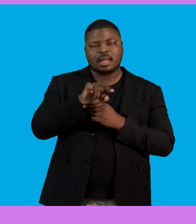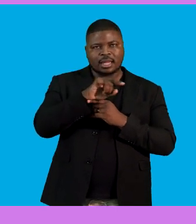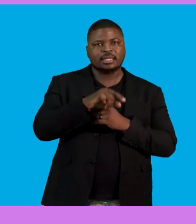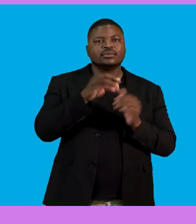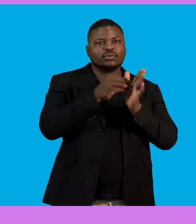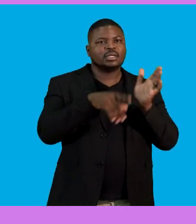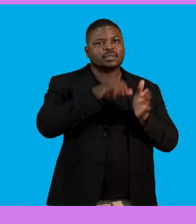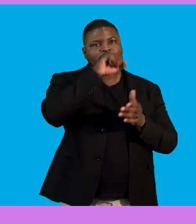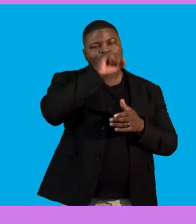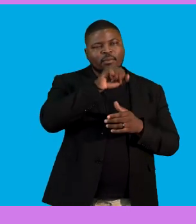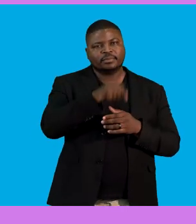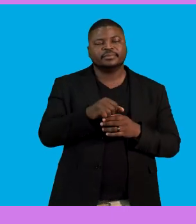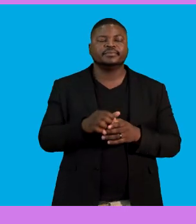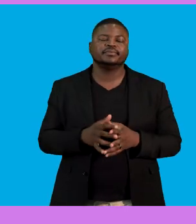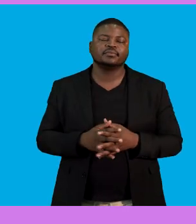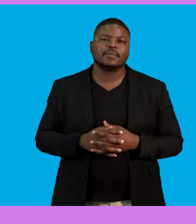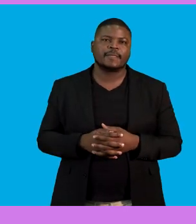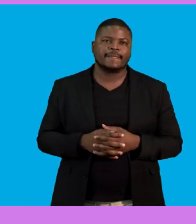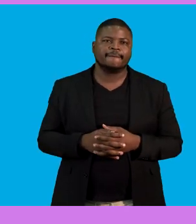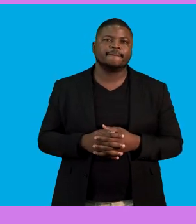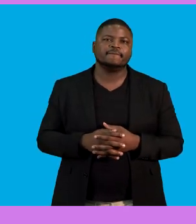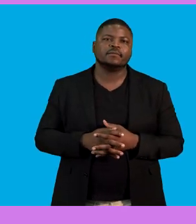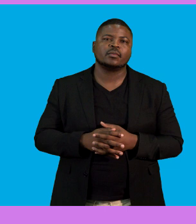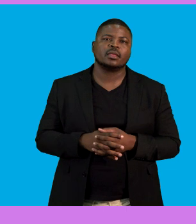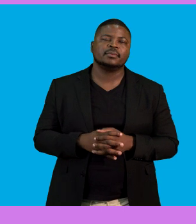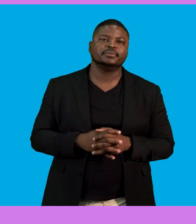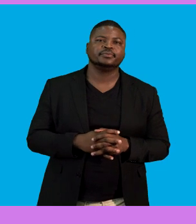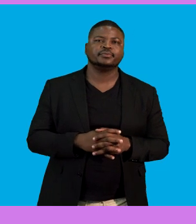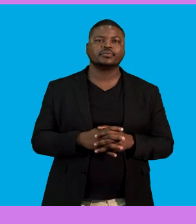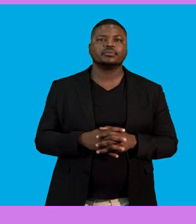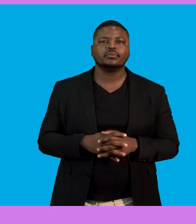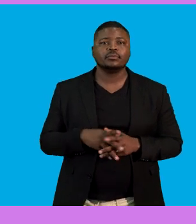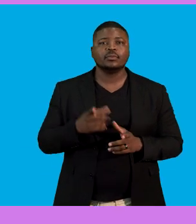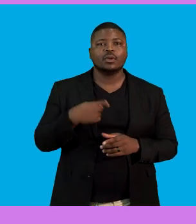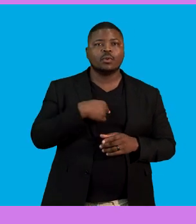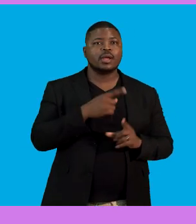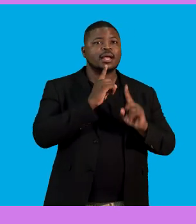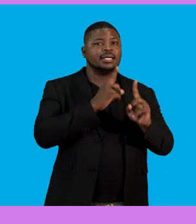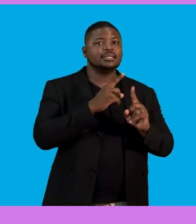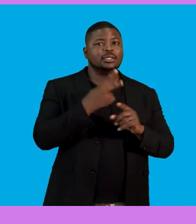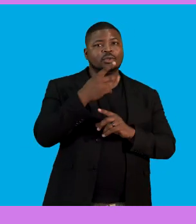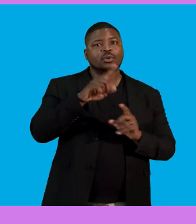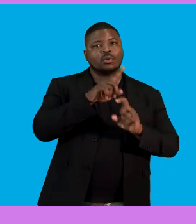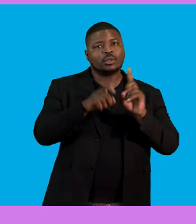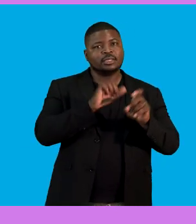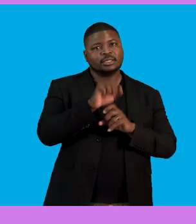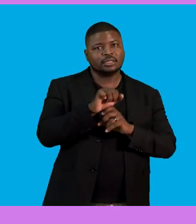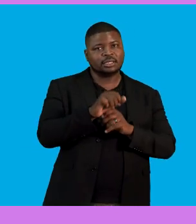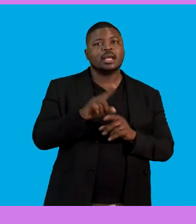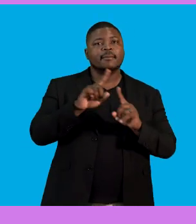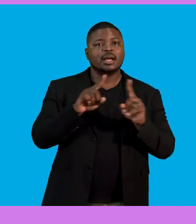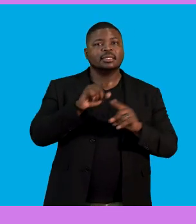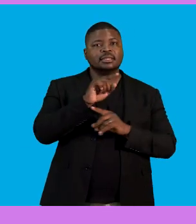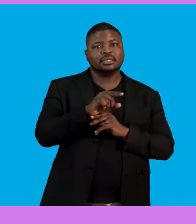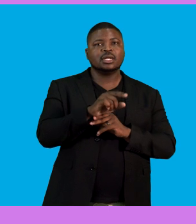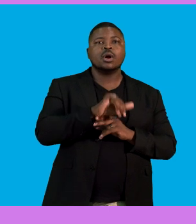the favorite candy flavor. So we're actually answering 2 questions. The first question was to